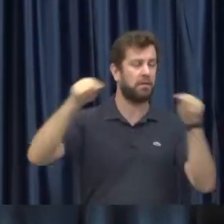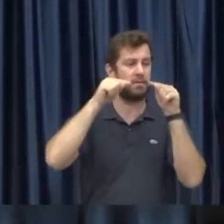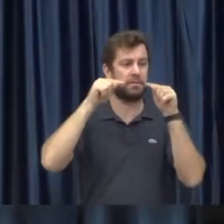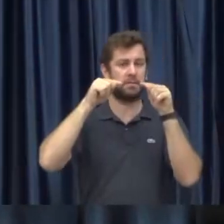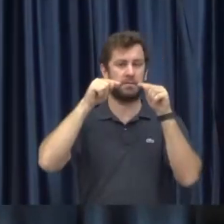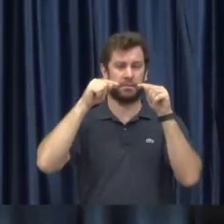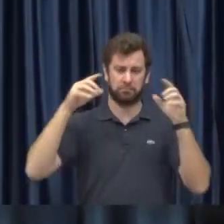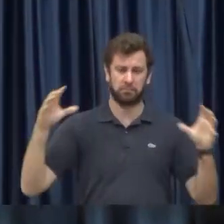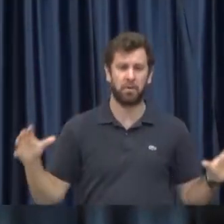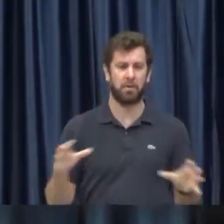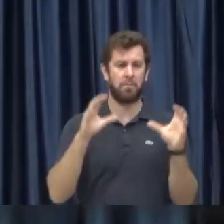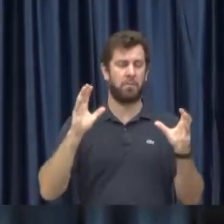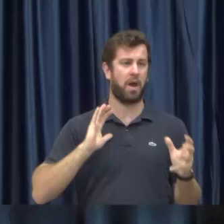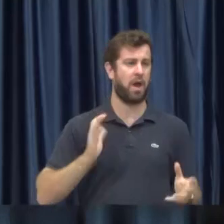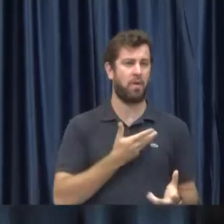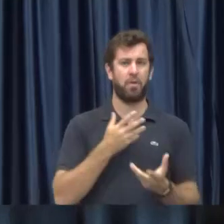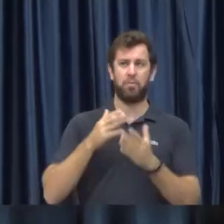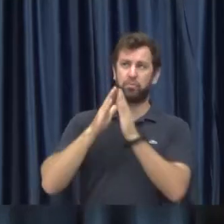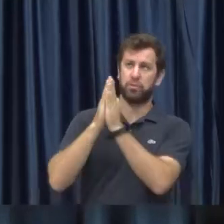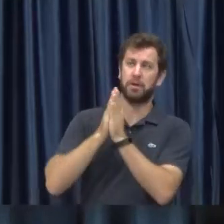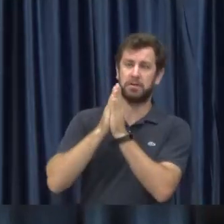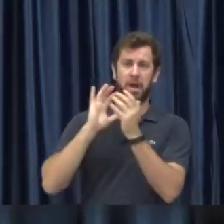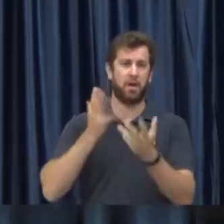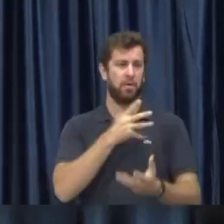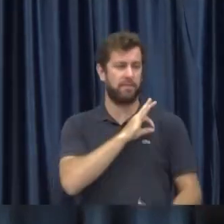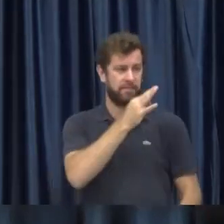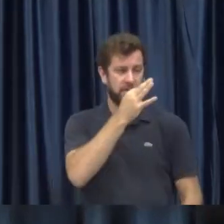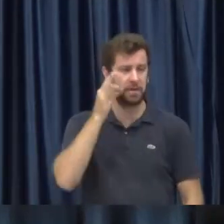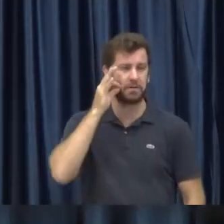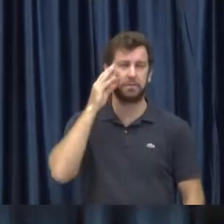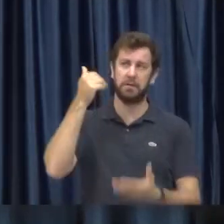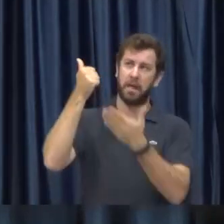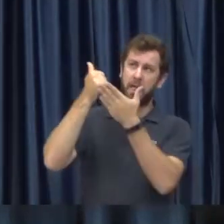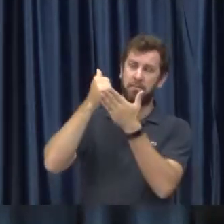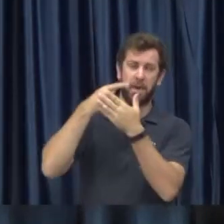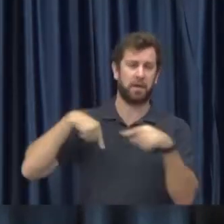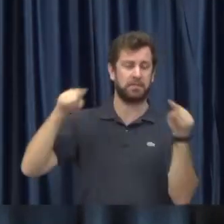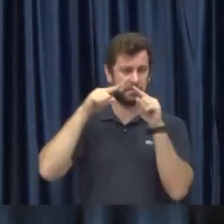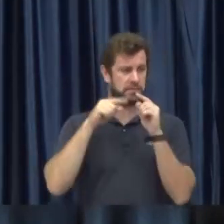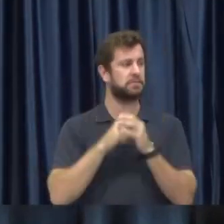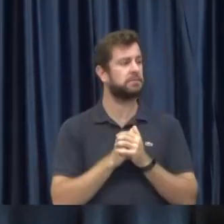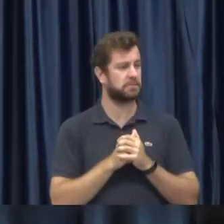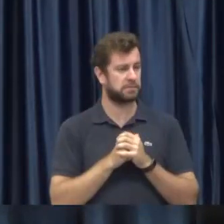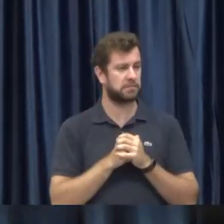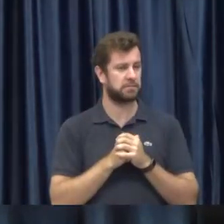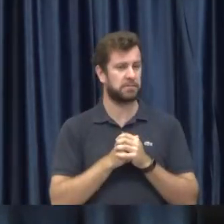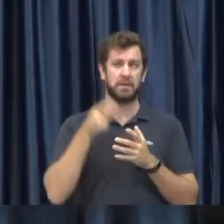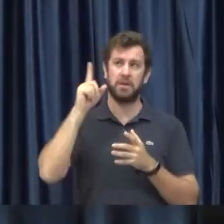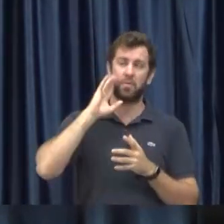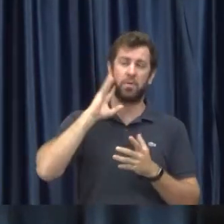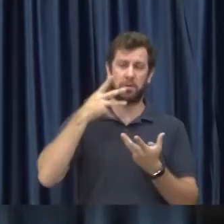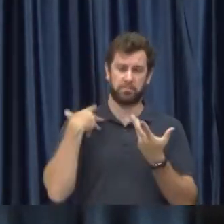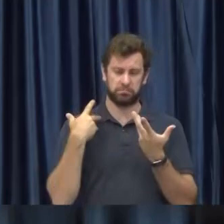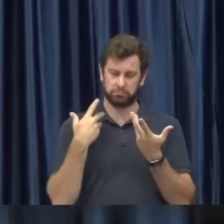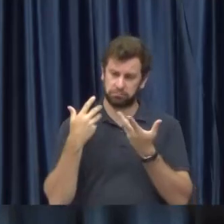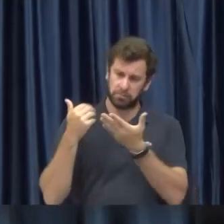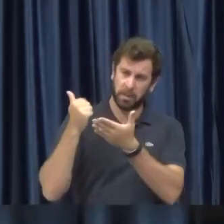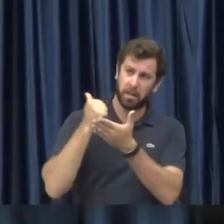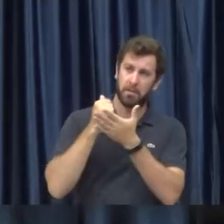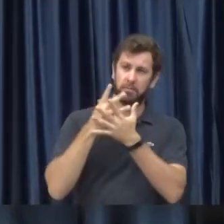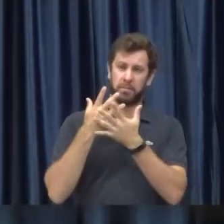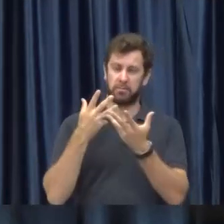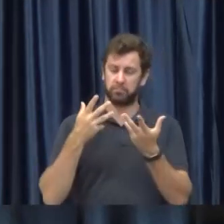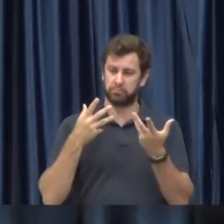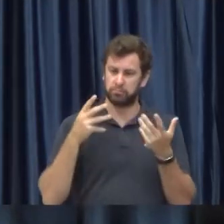our prayers and to perform our fasting. May Allah subhanahu wa ta'ala enable our hujjaj, that they would have